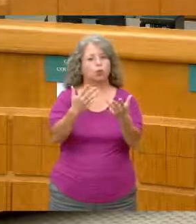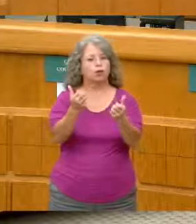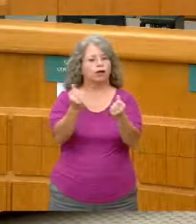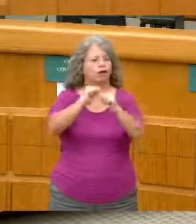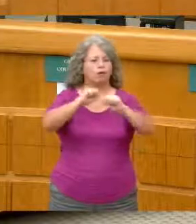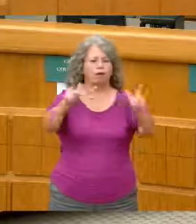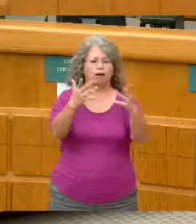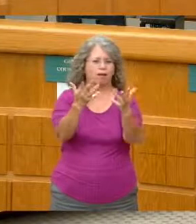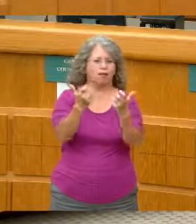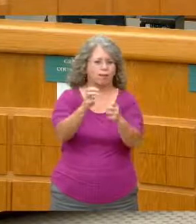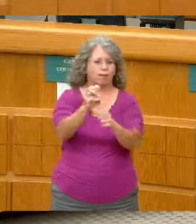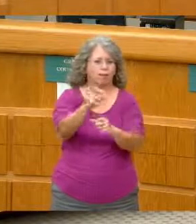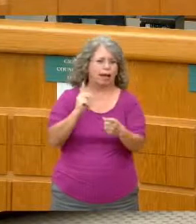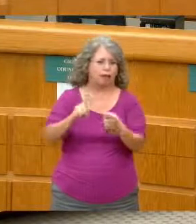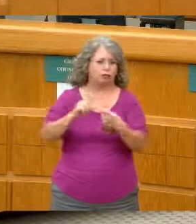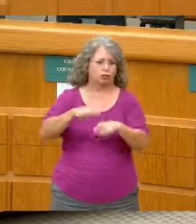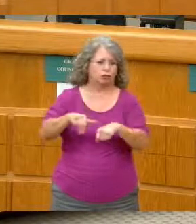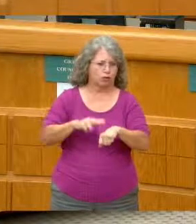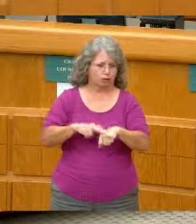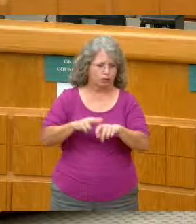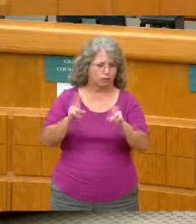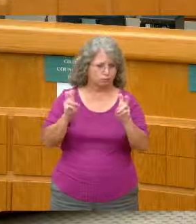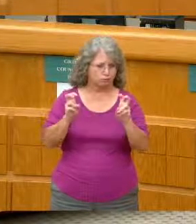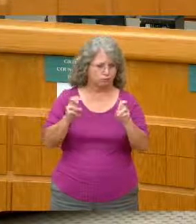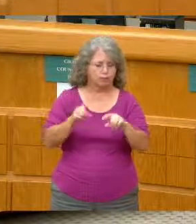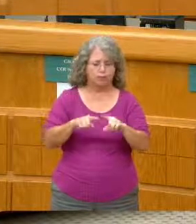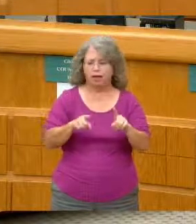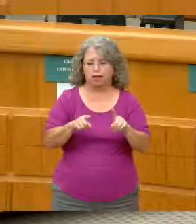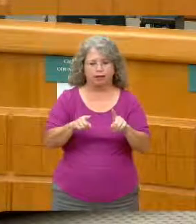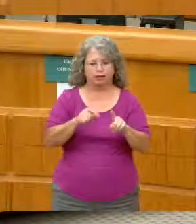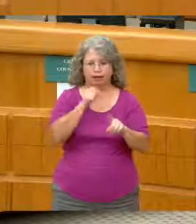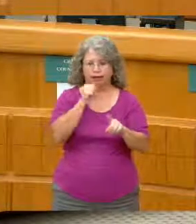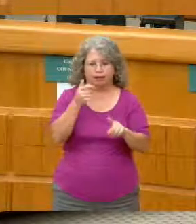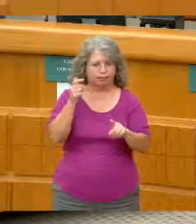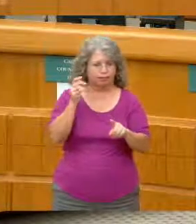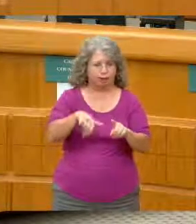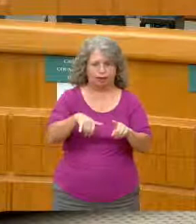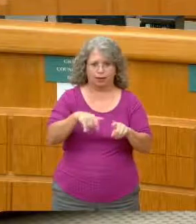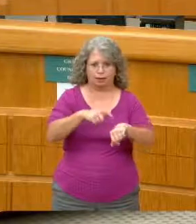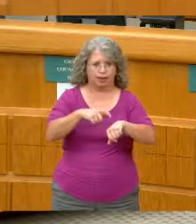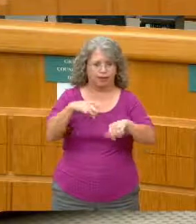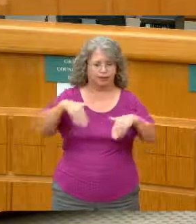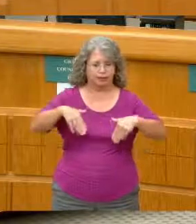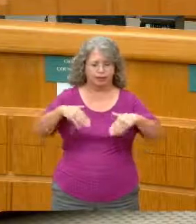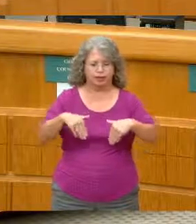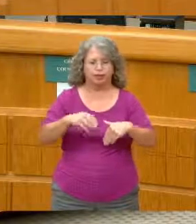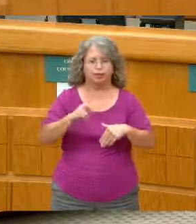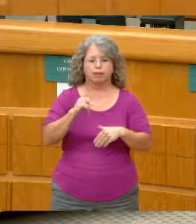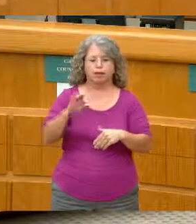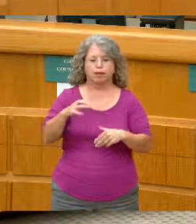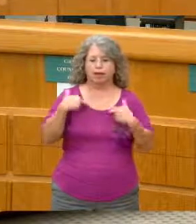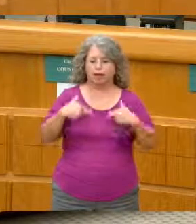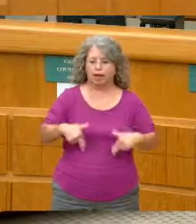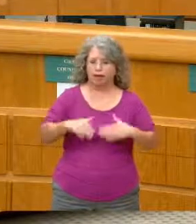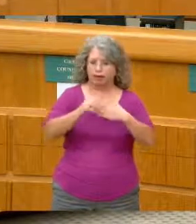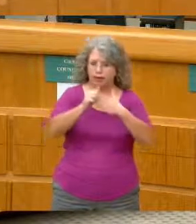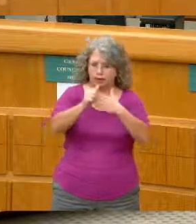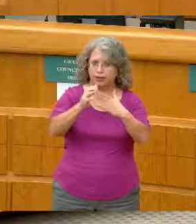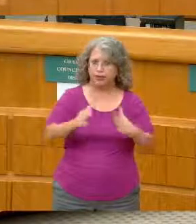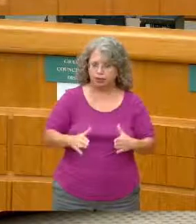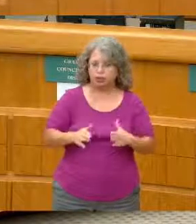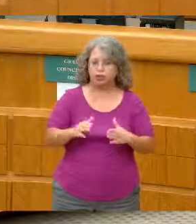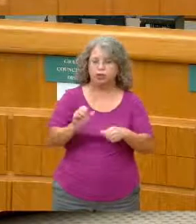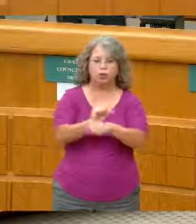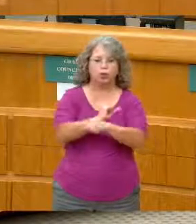to go back to what we consider normal practices. However, we are not at that point yet. Public health and